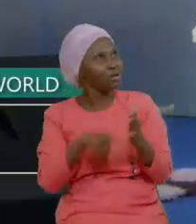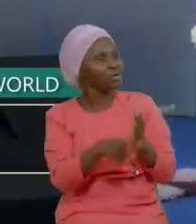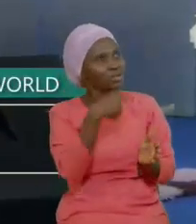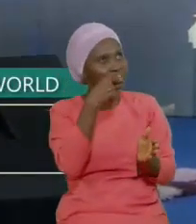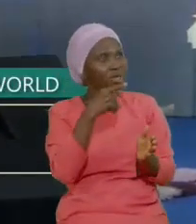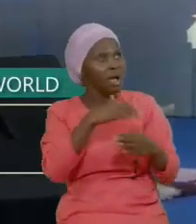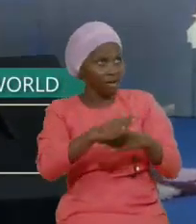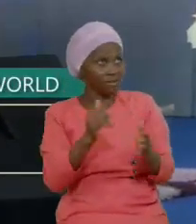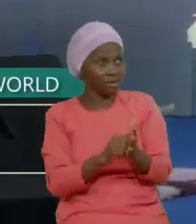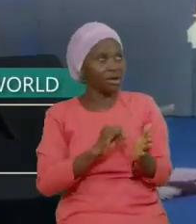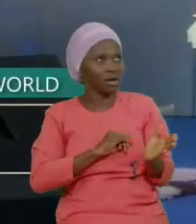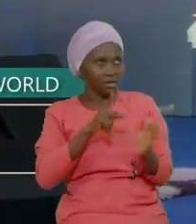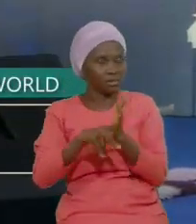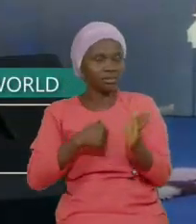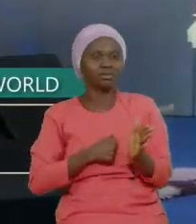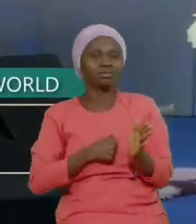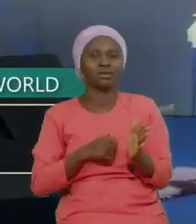I'm gone.